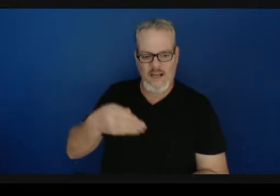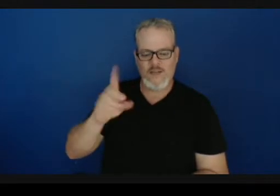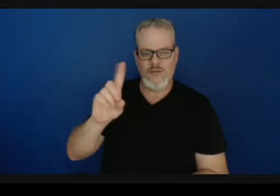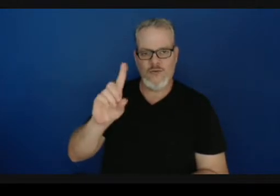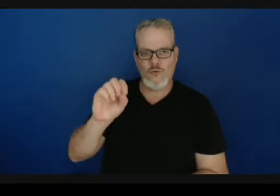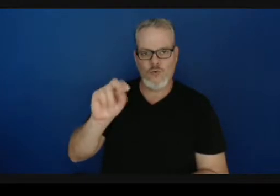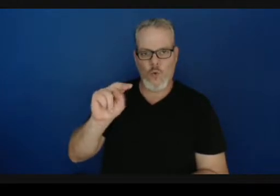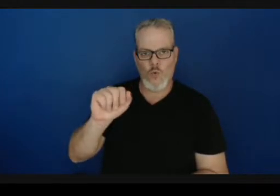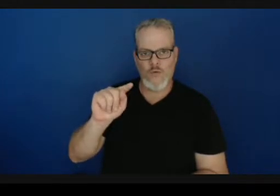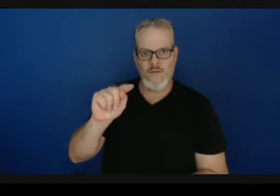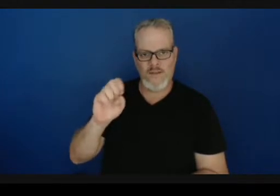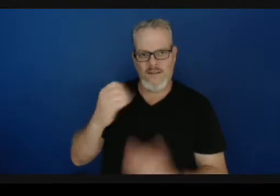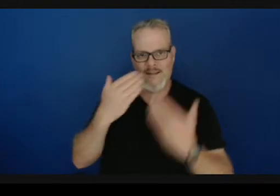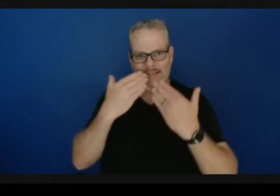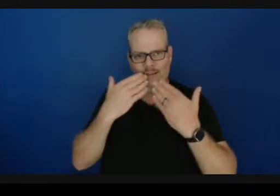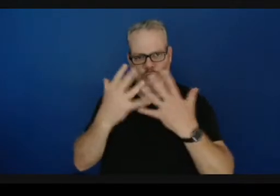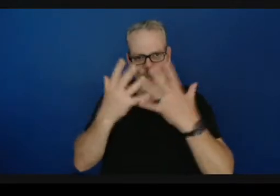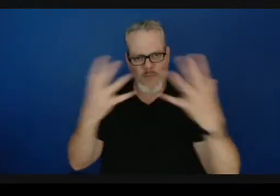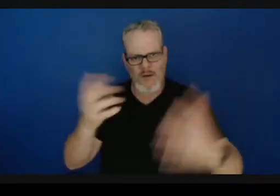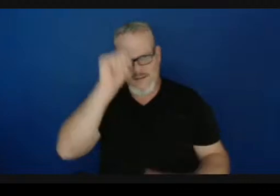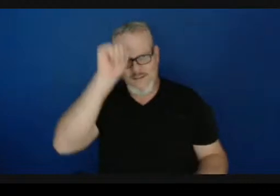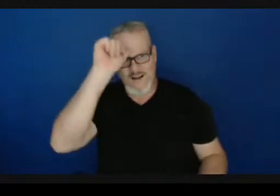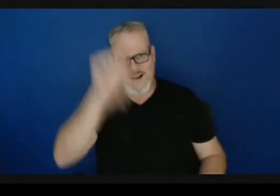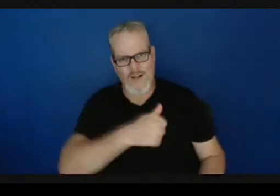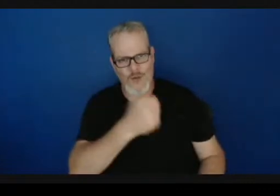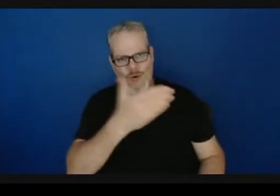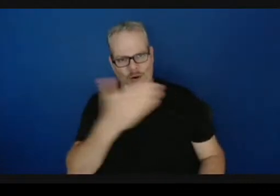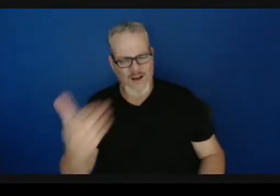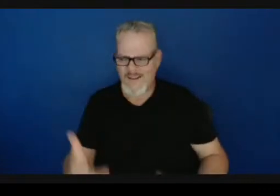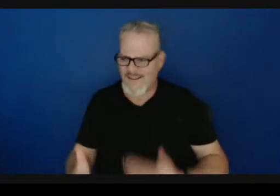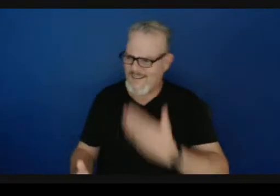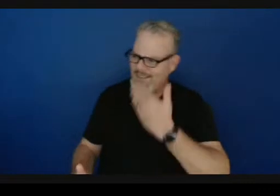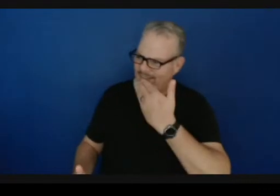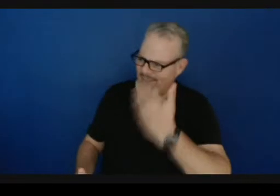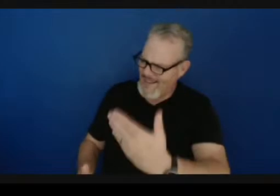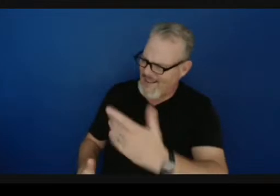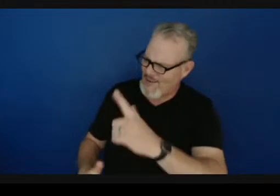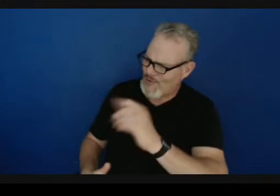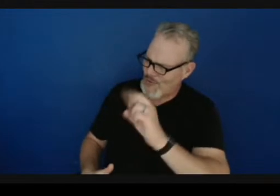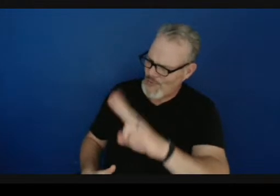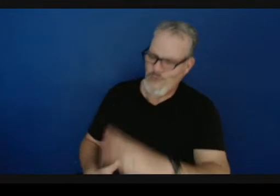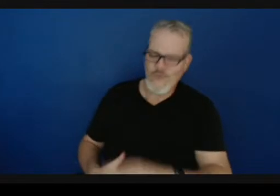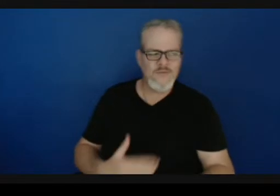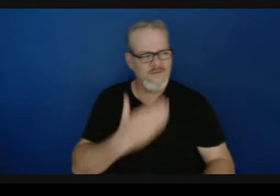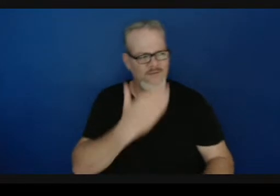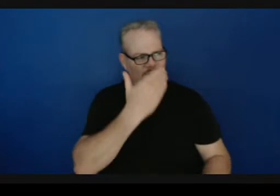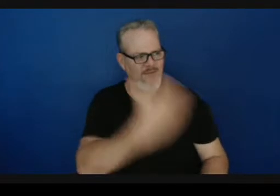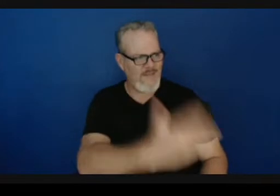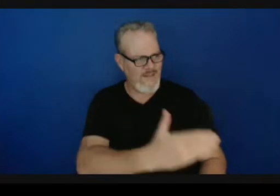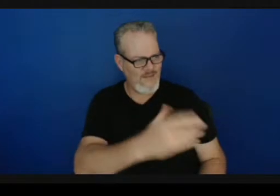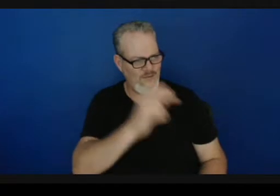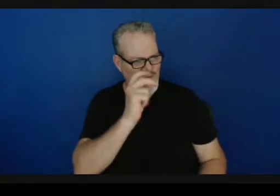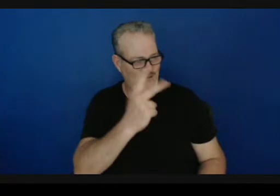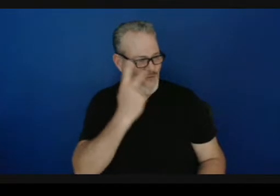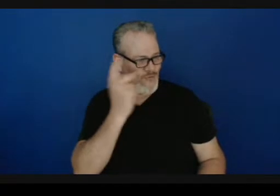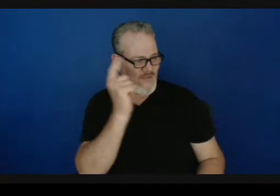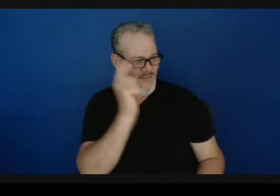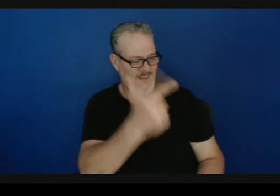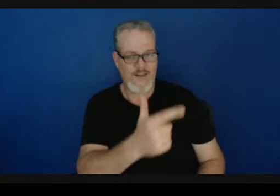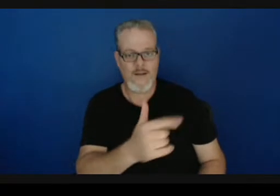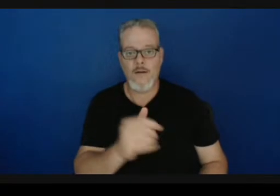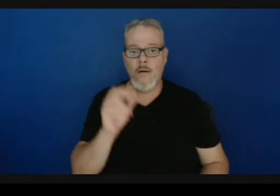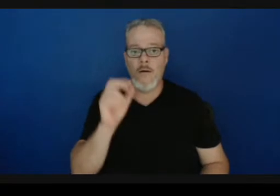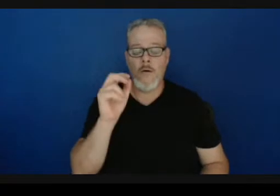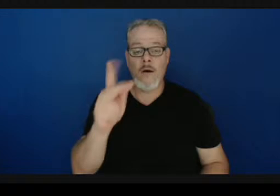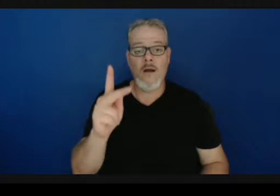Aloha. All right. Well, thank you, Lou. And with that, I think we can move on and we will see you a little later, maybe. Or I think maybe I don't